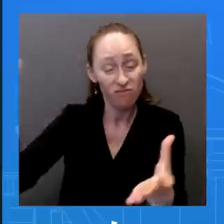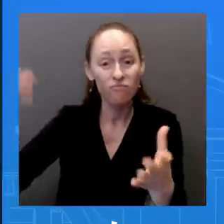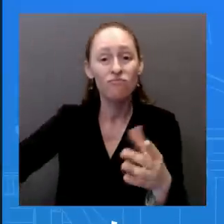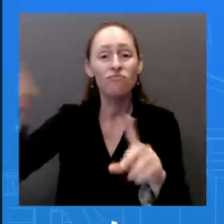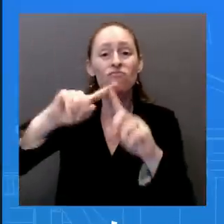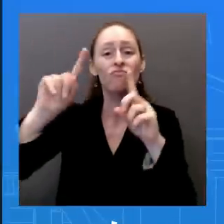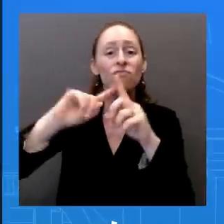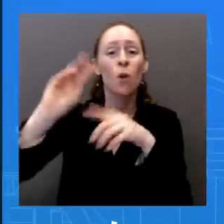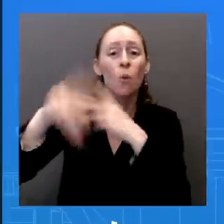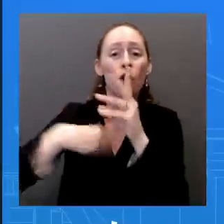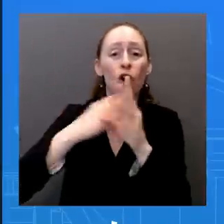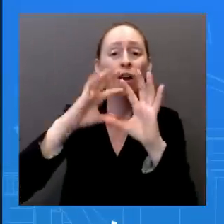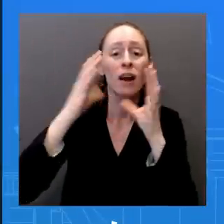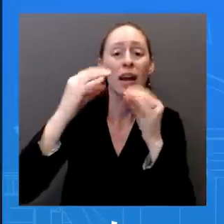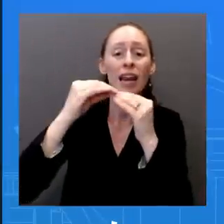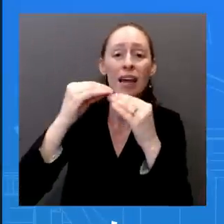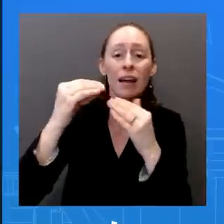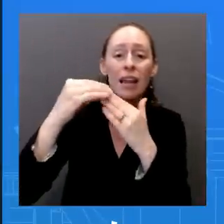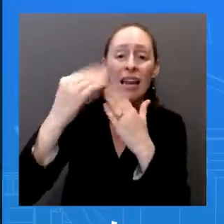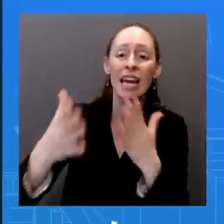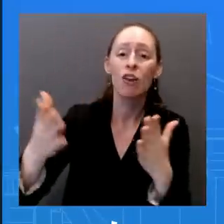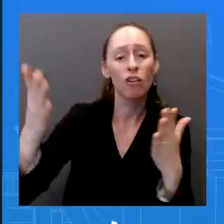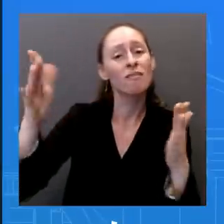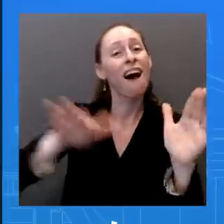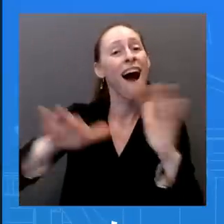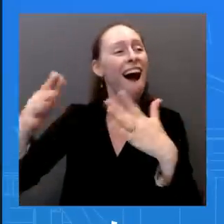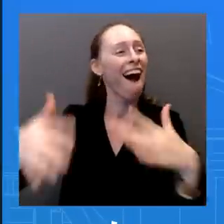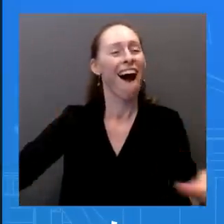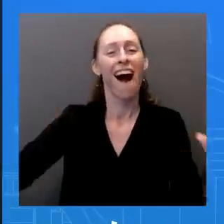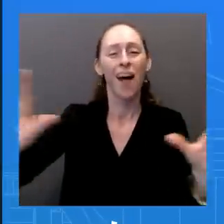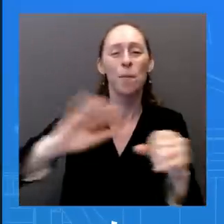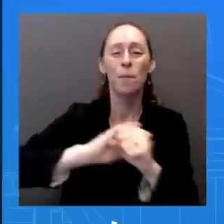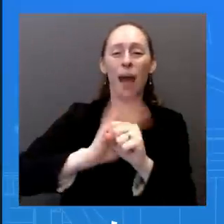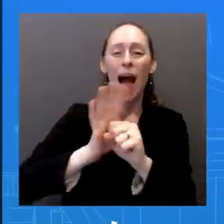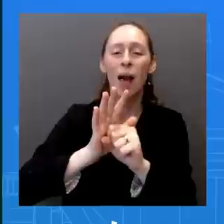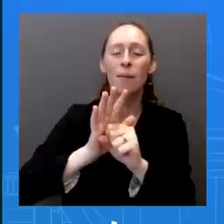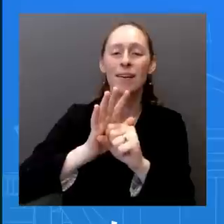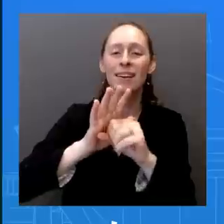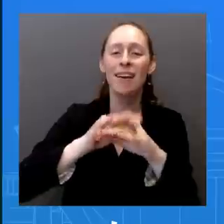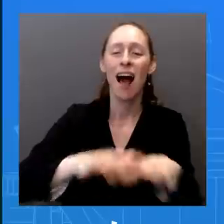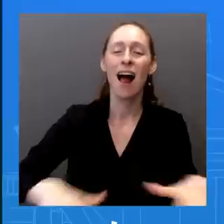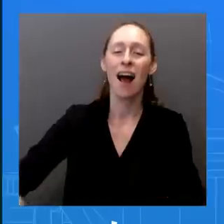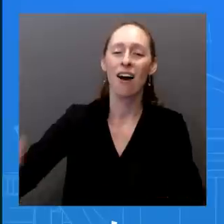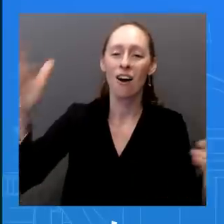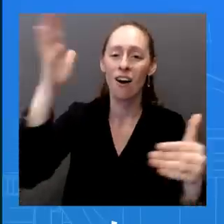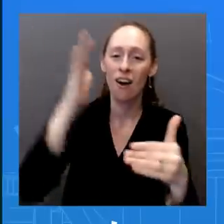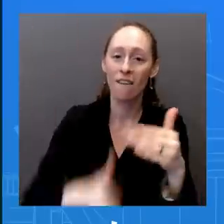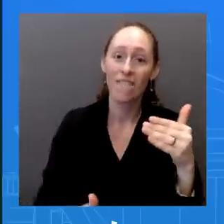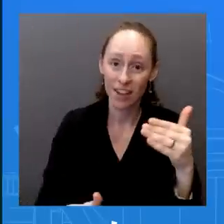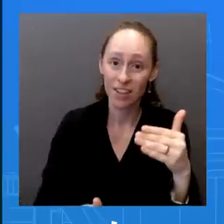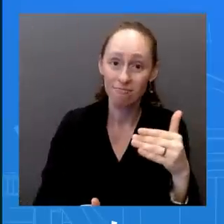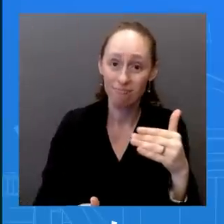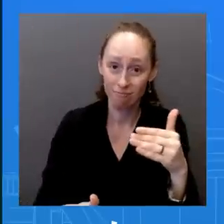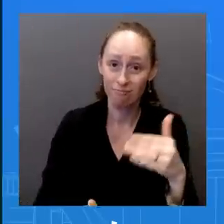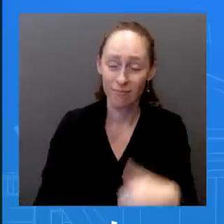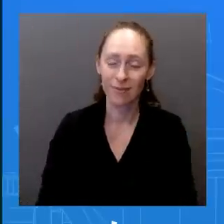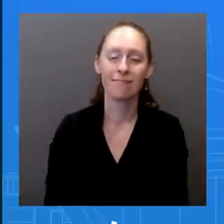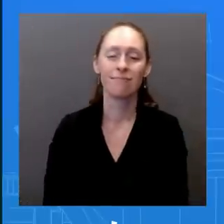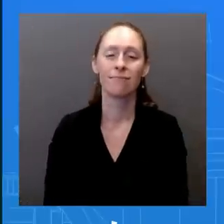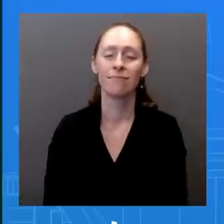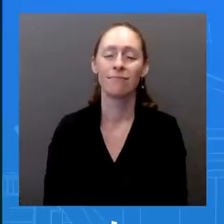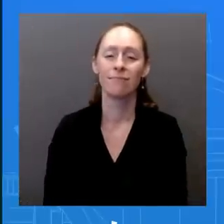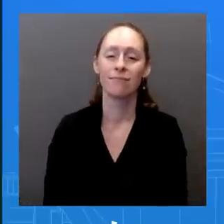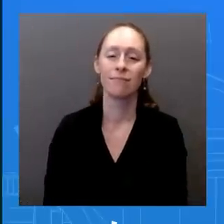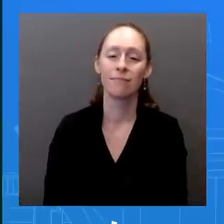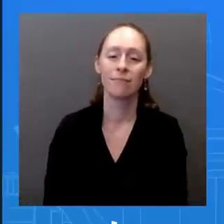wants to communicate when it comes to global health is that from the point of view of dealing with pandemics, what COVID-19 should teach all